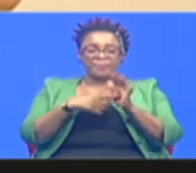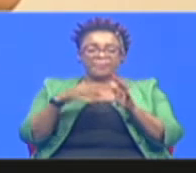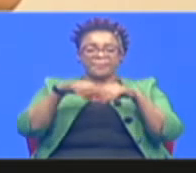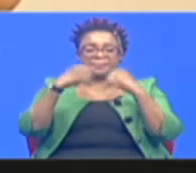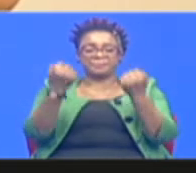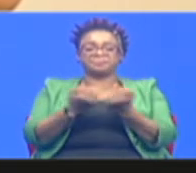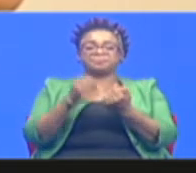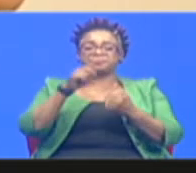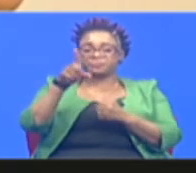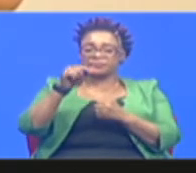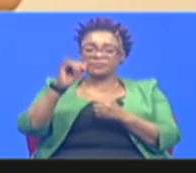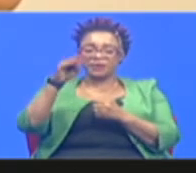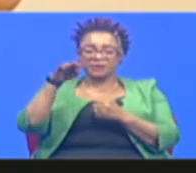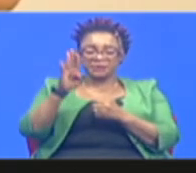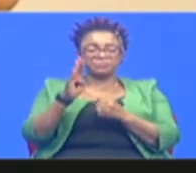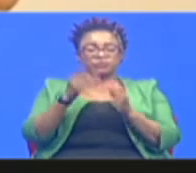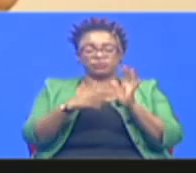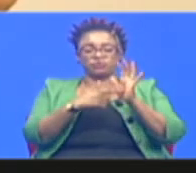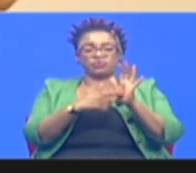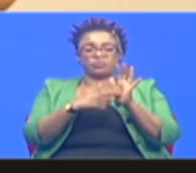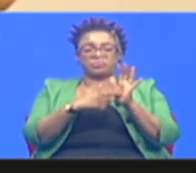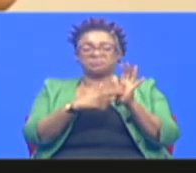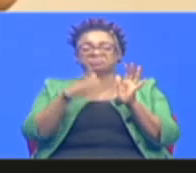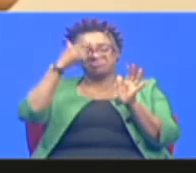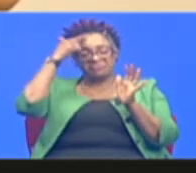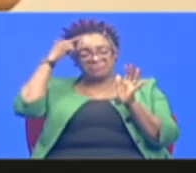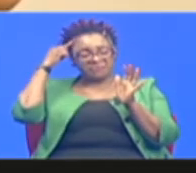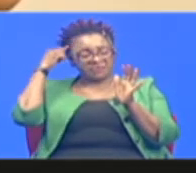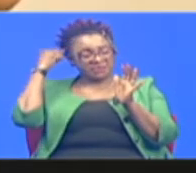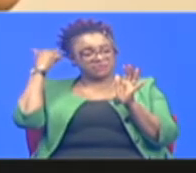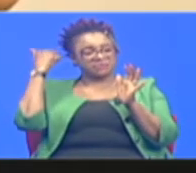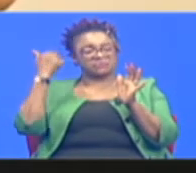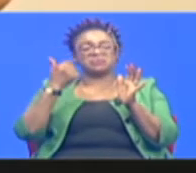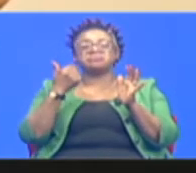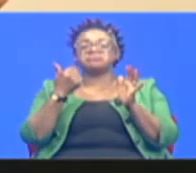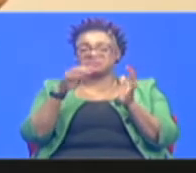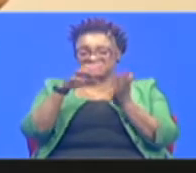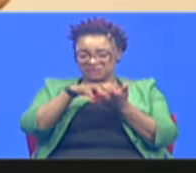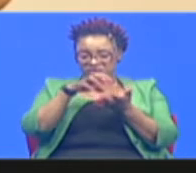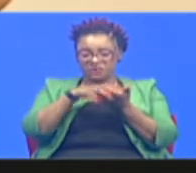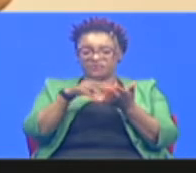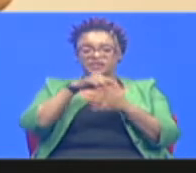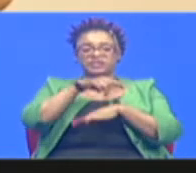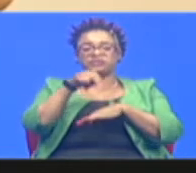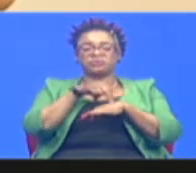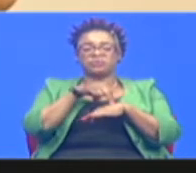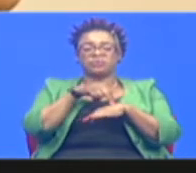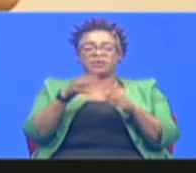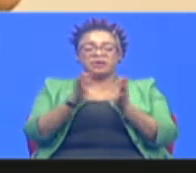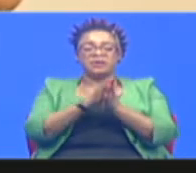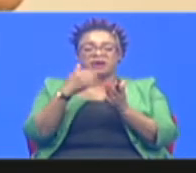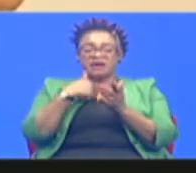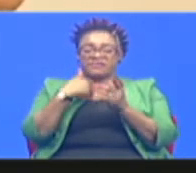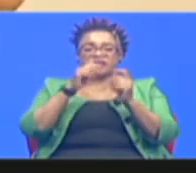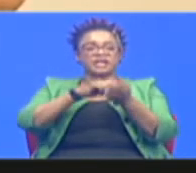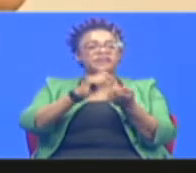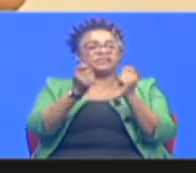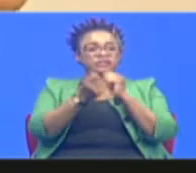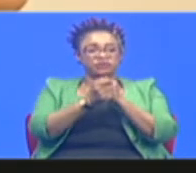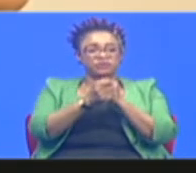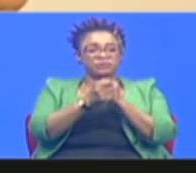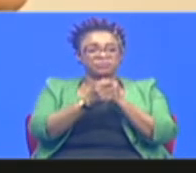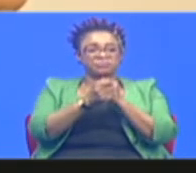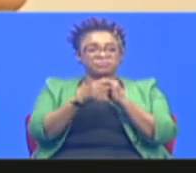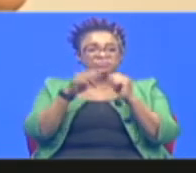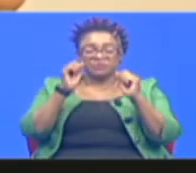these reflections which show the dark state of the nation as well as the desire to spur a revolution. Will it stand, or will the